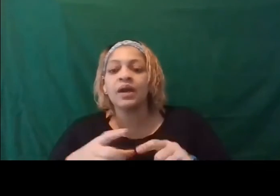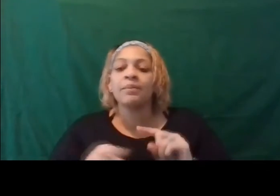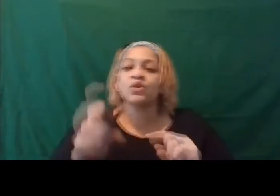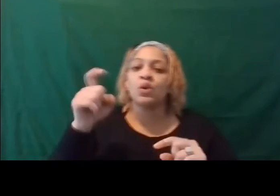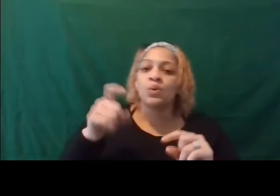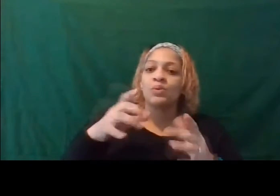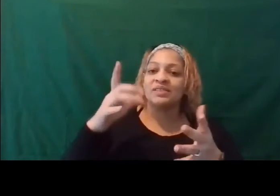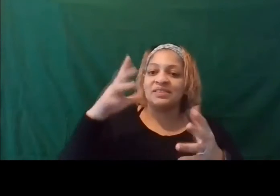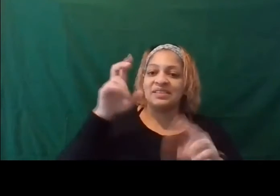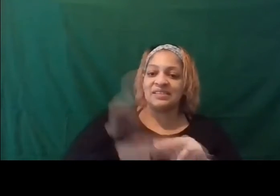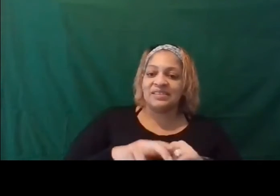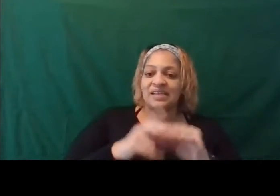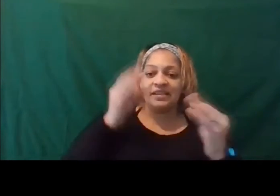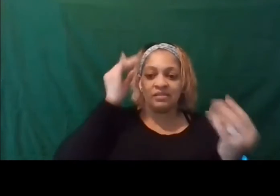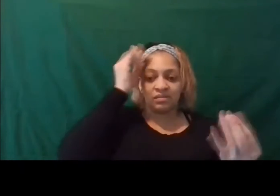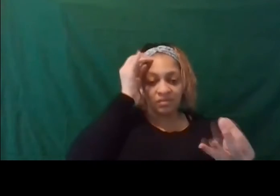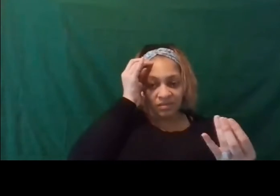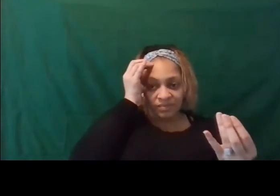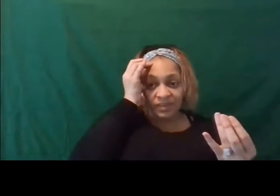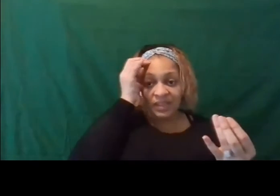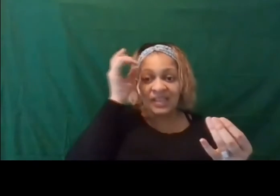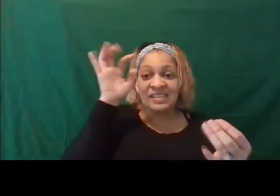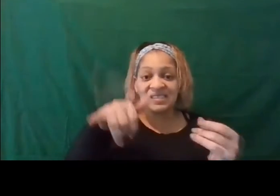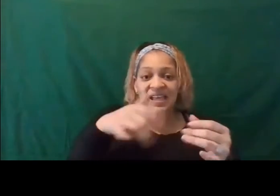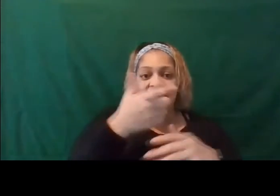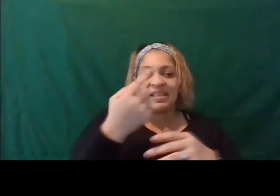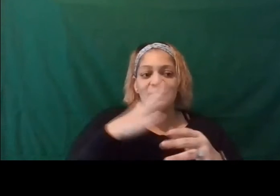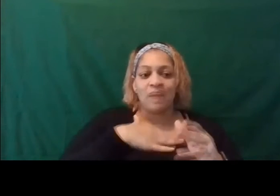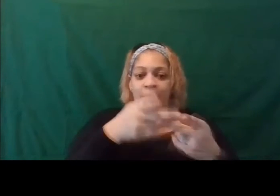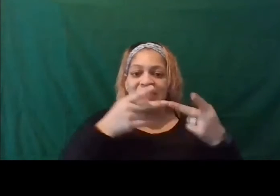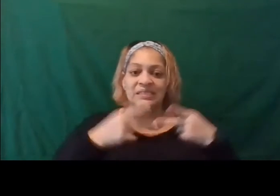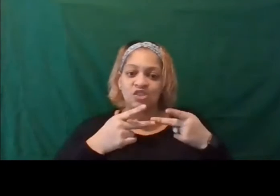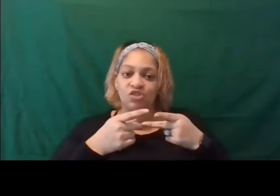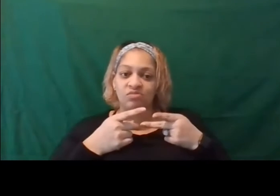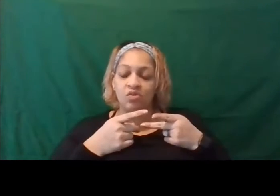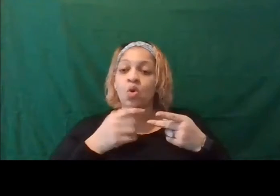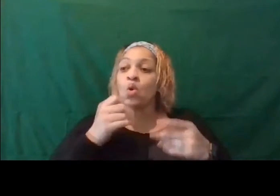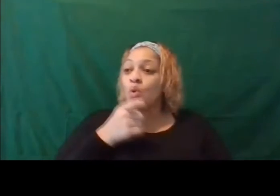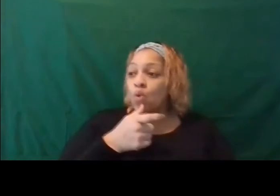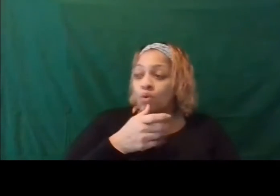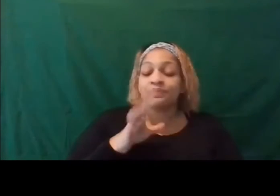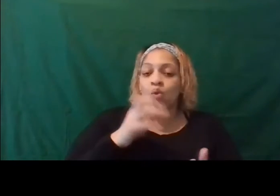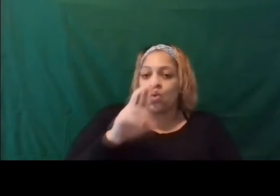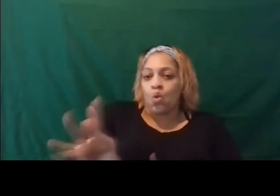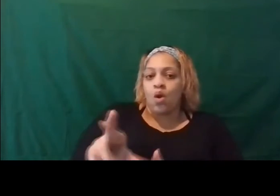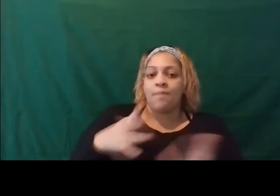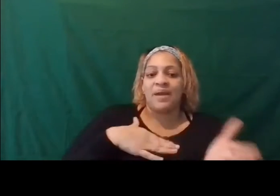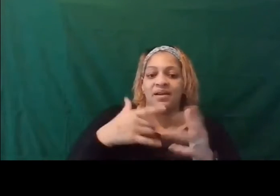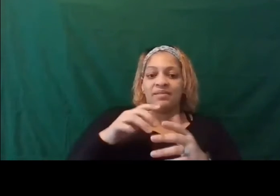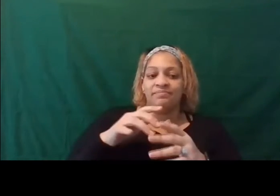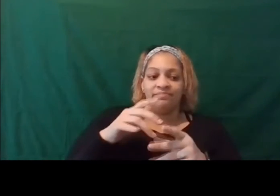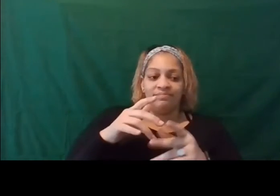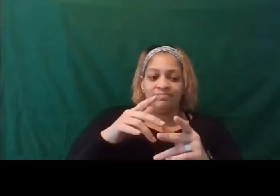and truly ask yourself, is that where I'm coming from? Or am I coming from a place of me versus